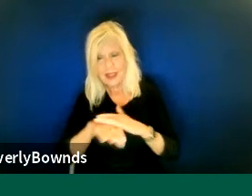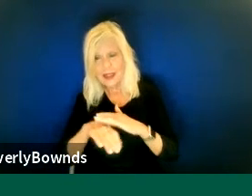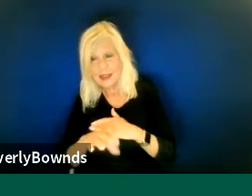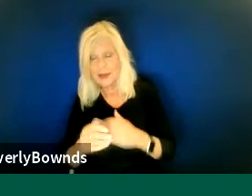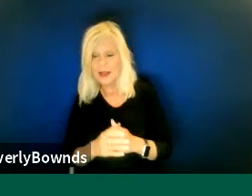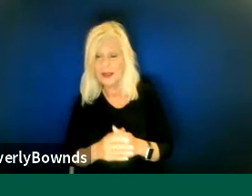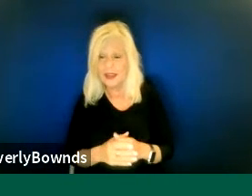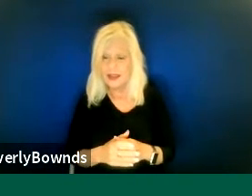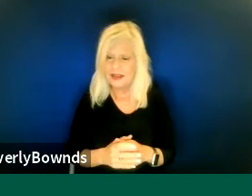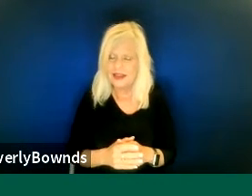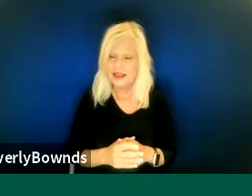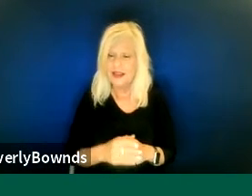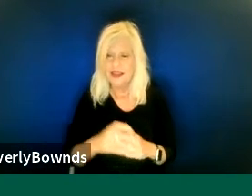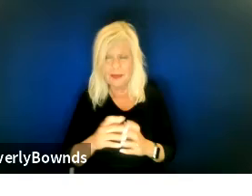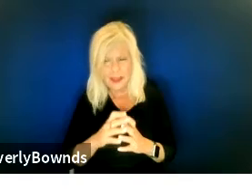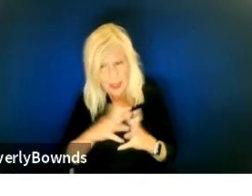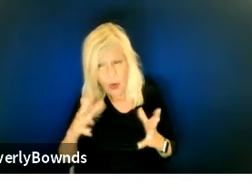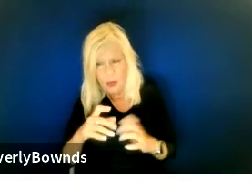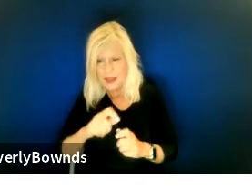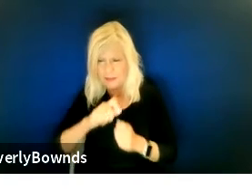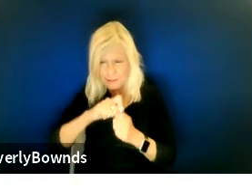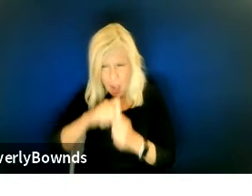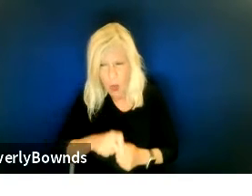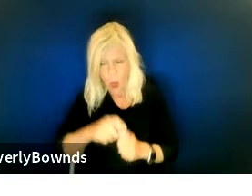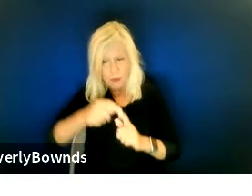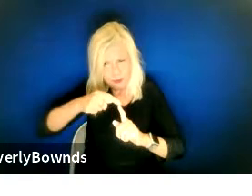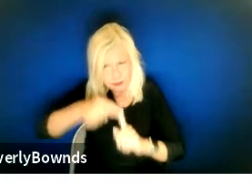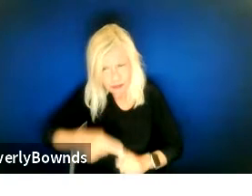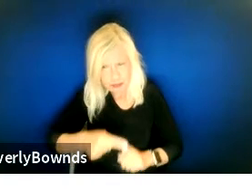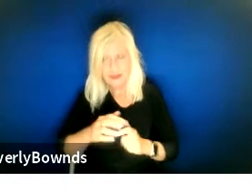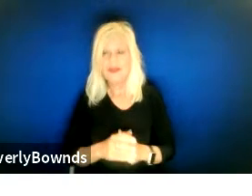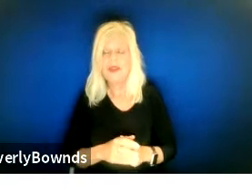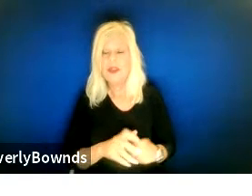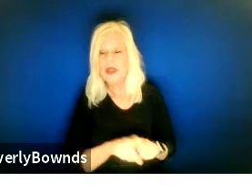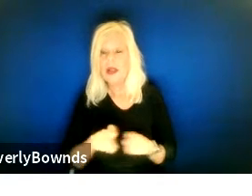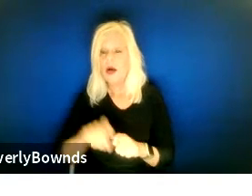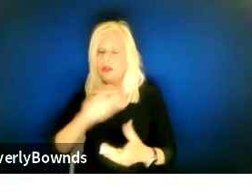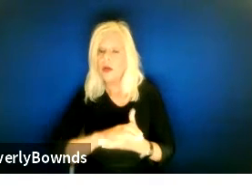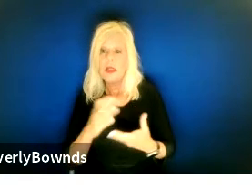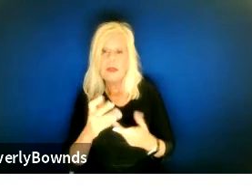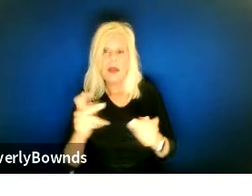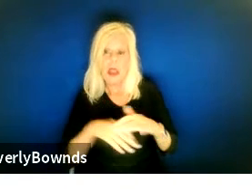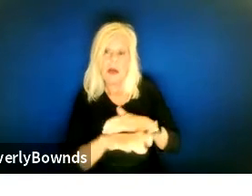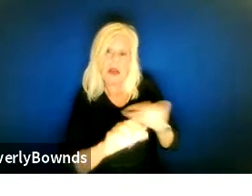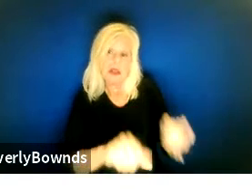like so detailed. And we also believe just because a place is accessible, it doesn't mean it is